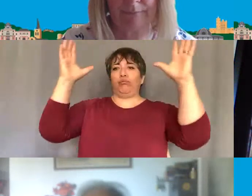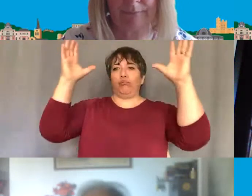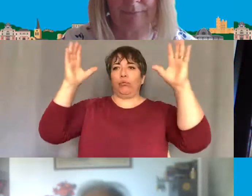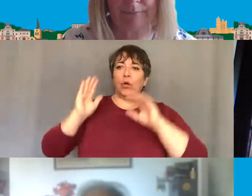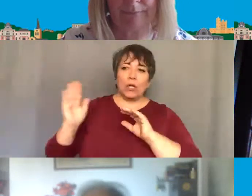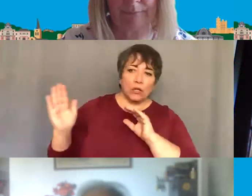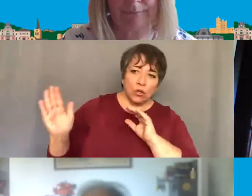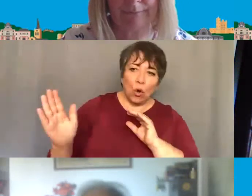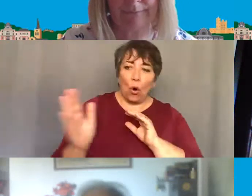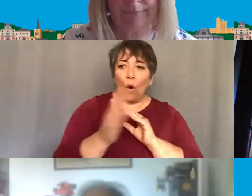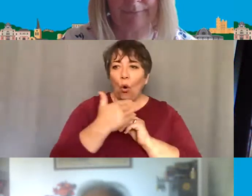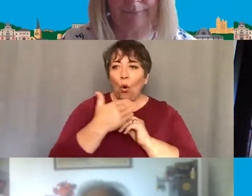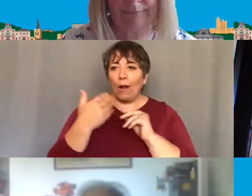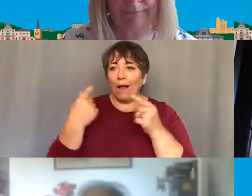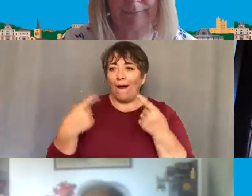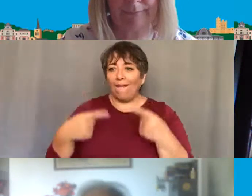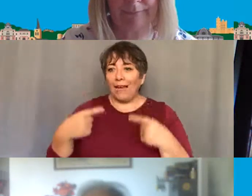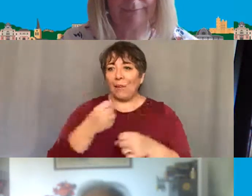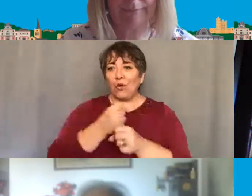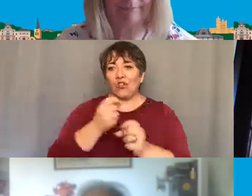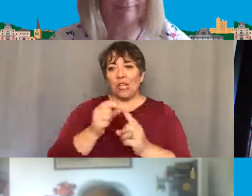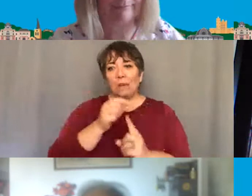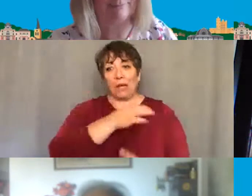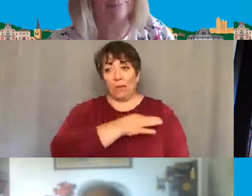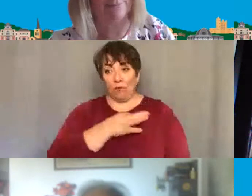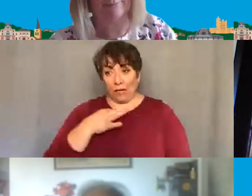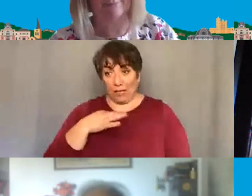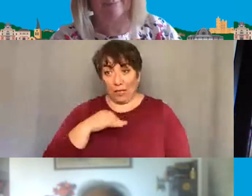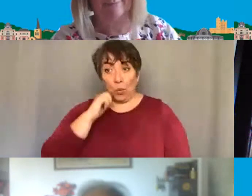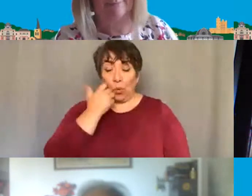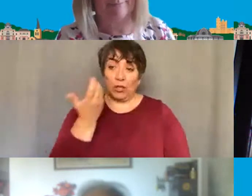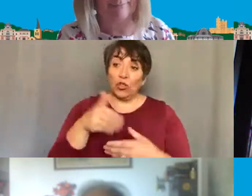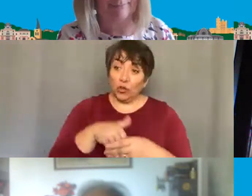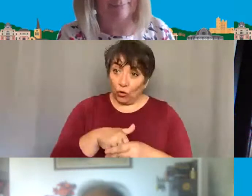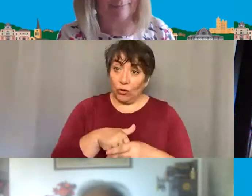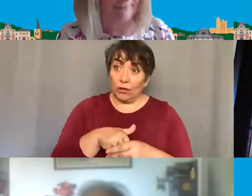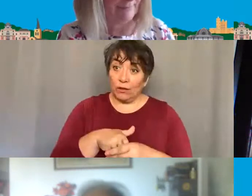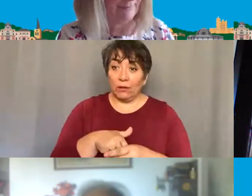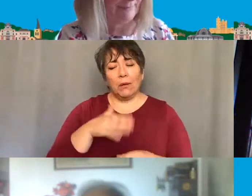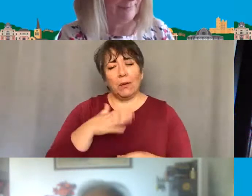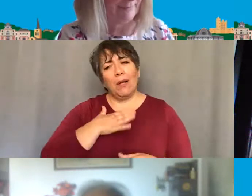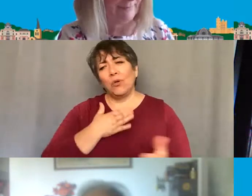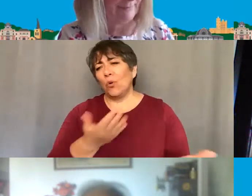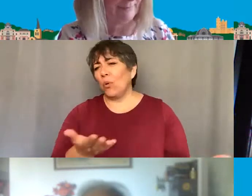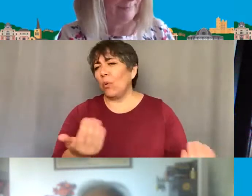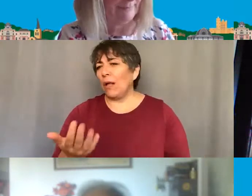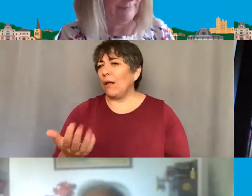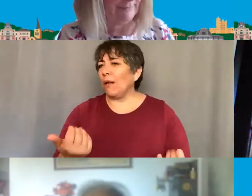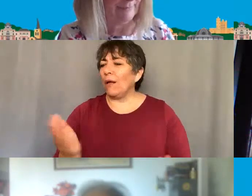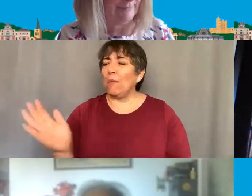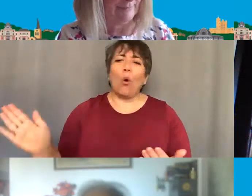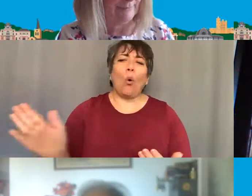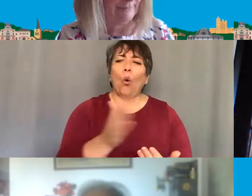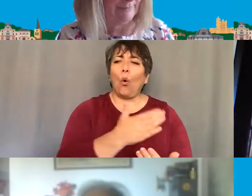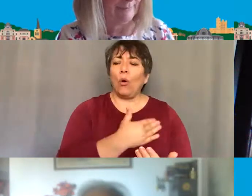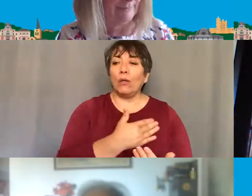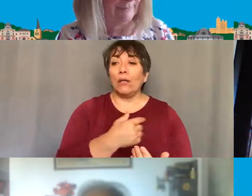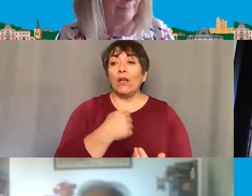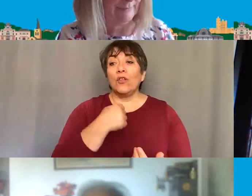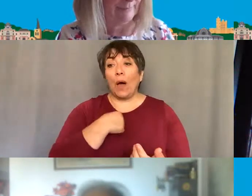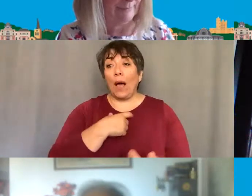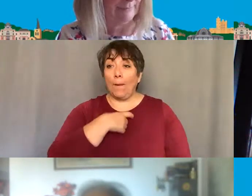unavailable at this time to join. We do have an aspiration, and we would like to welcome each and every practice. So I personally reach out to all